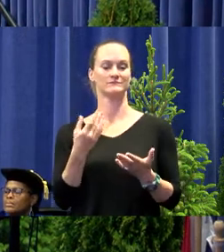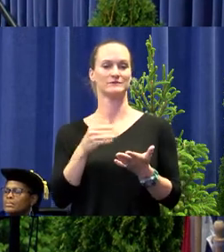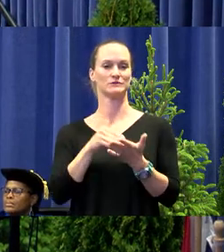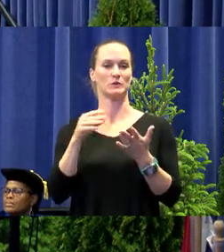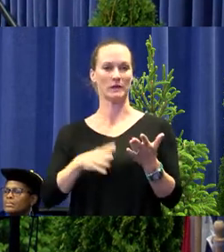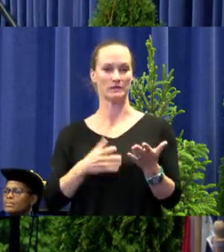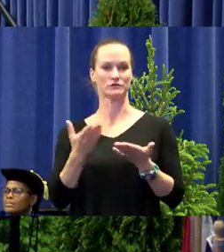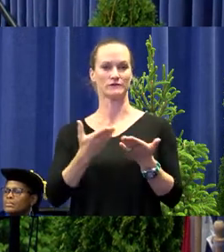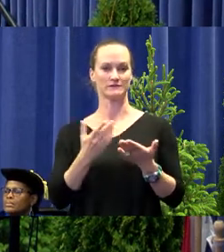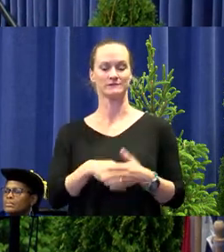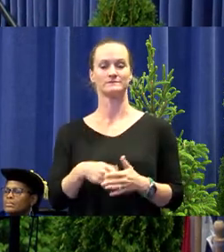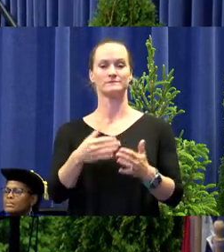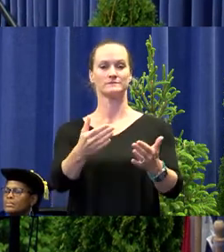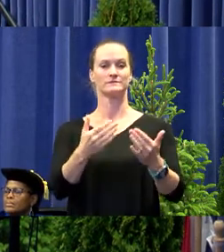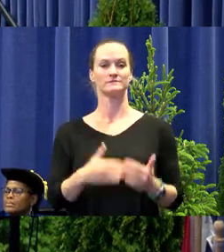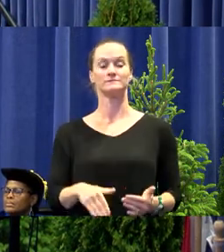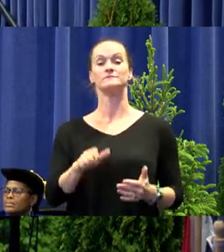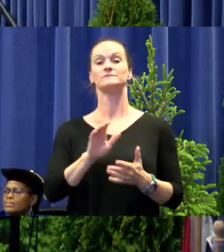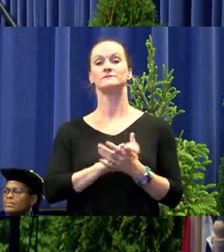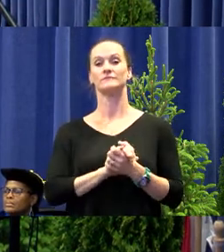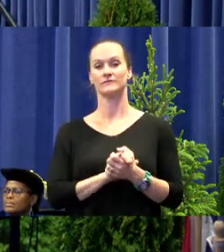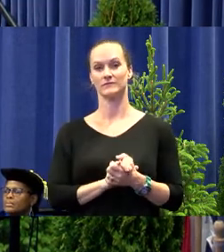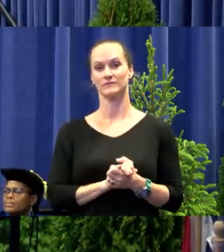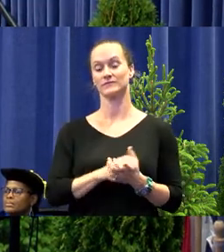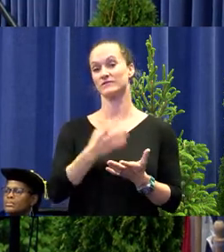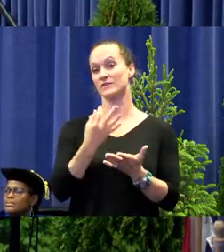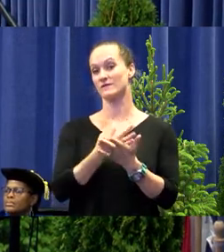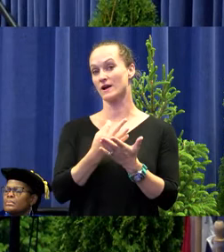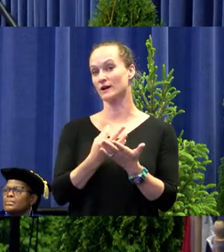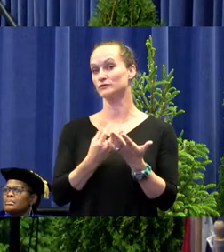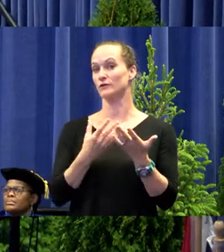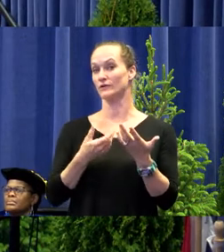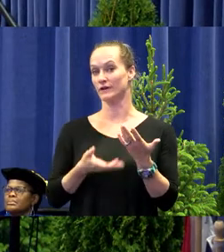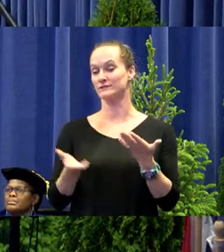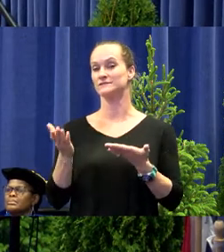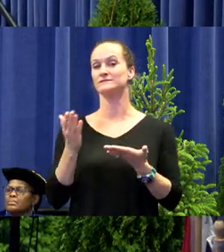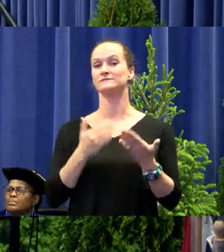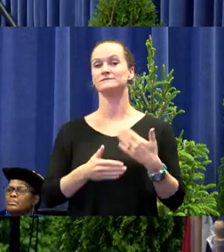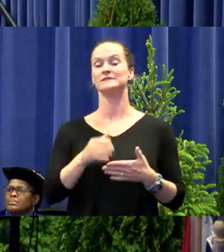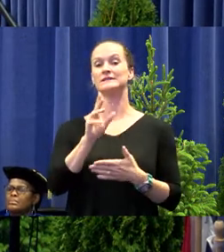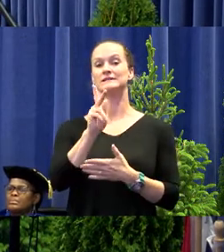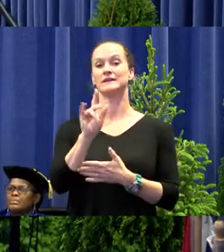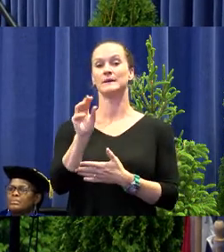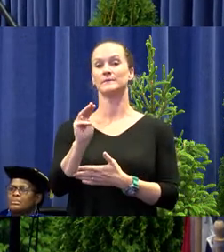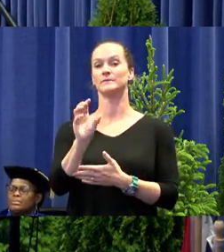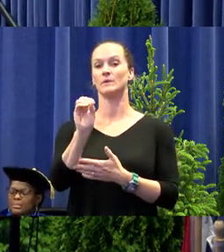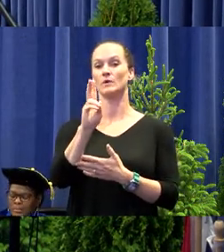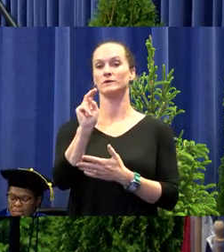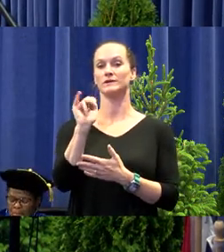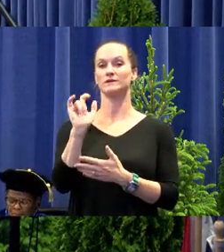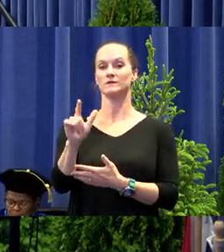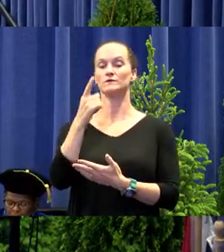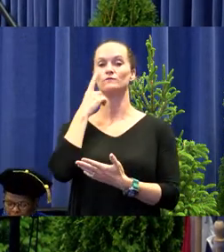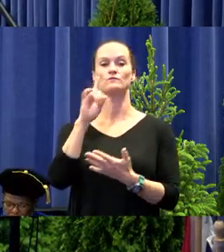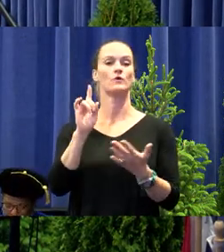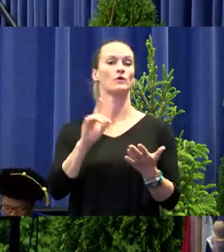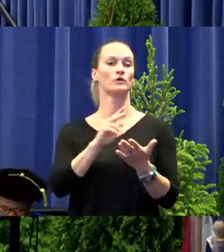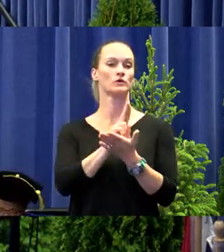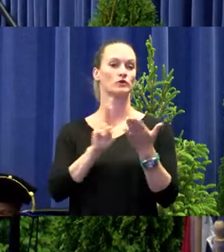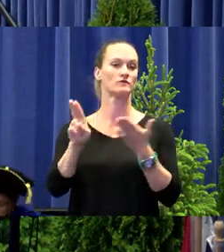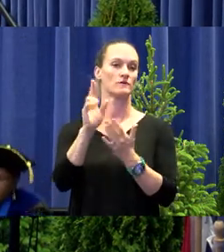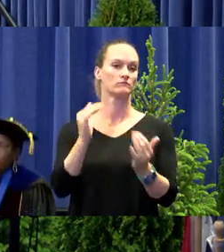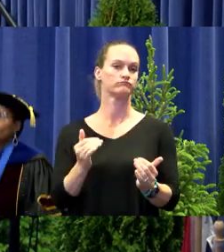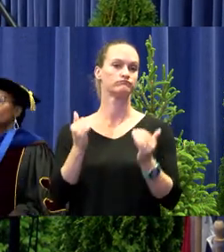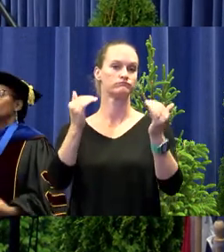Vice President for Business and Financial Affairs, Kim O'Neill, Vice President for University Advancement, and